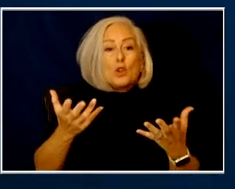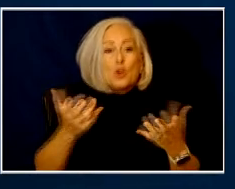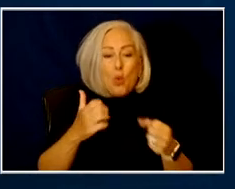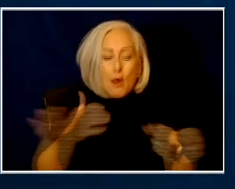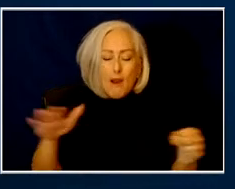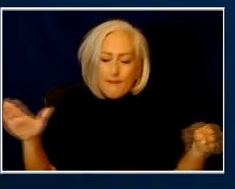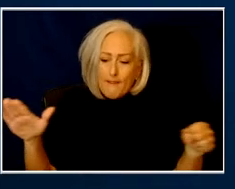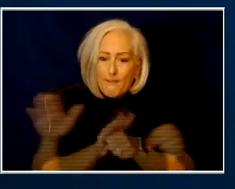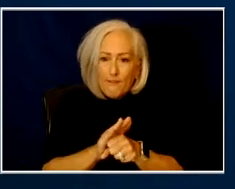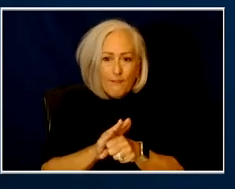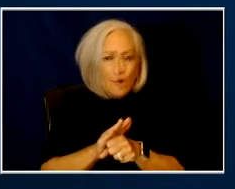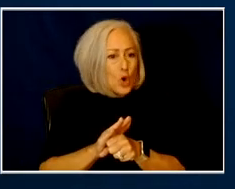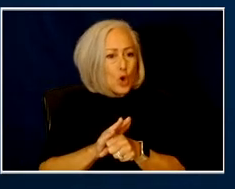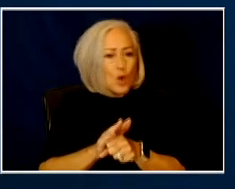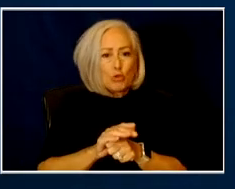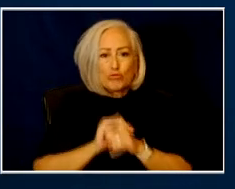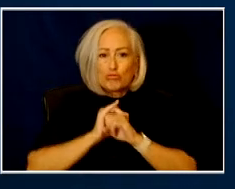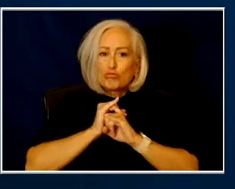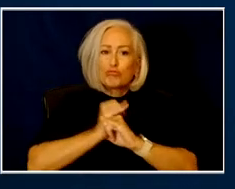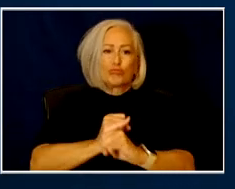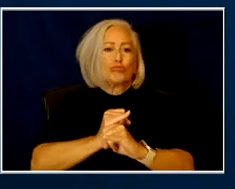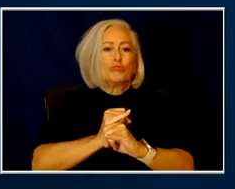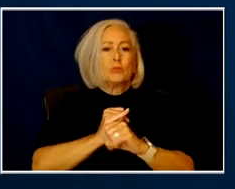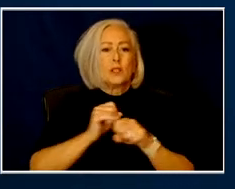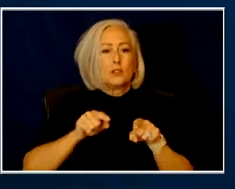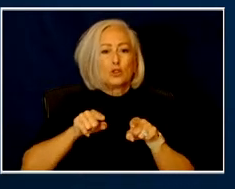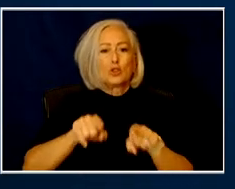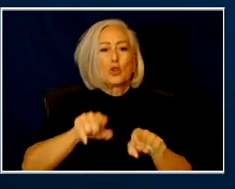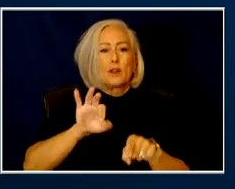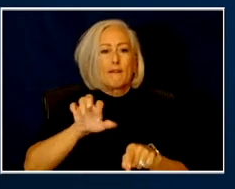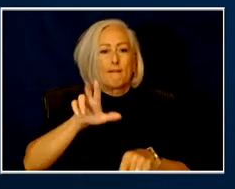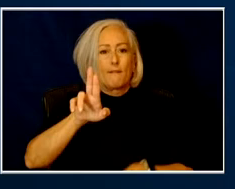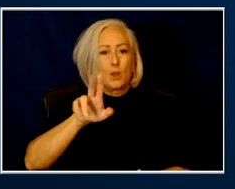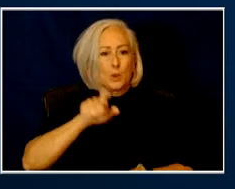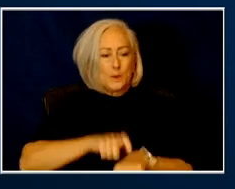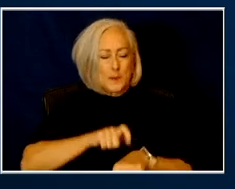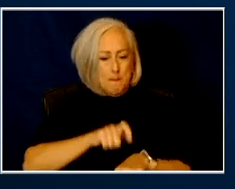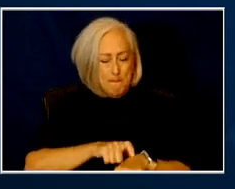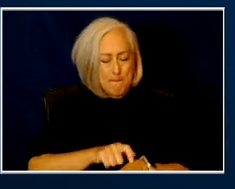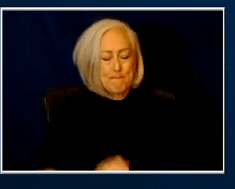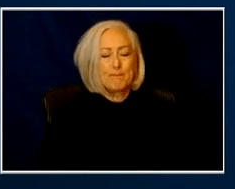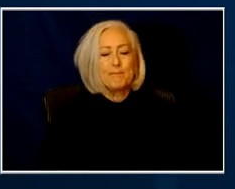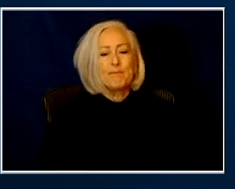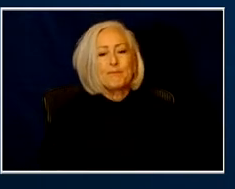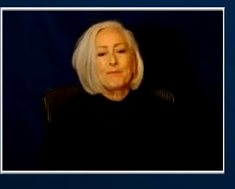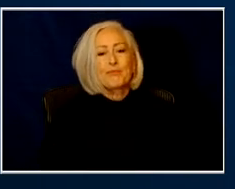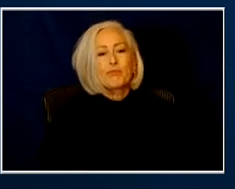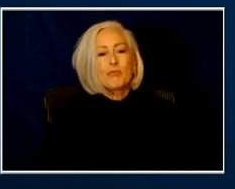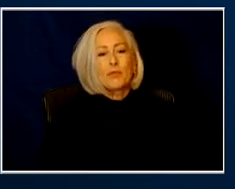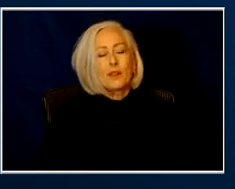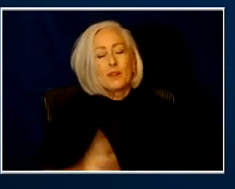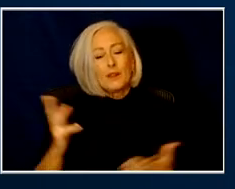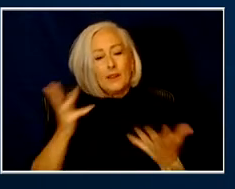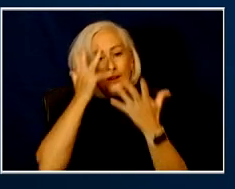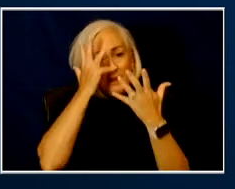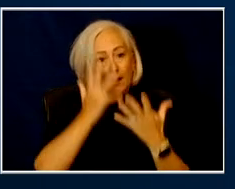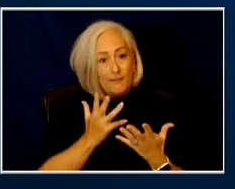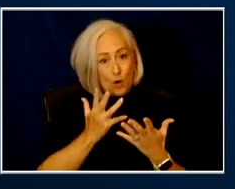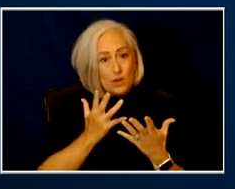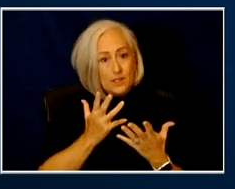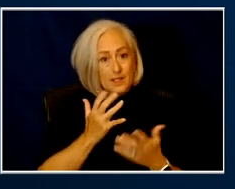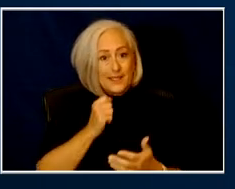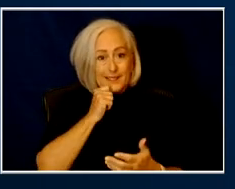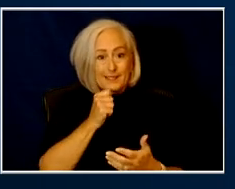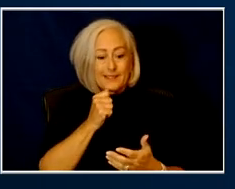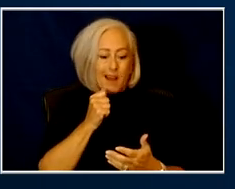immunity throughout the bulk of the influenza period and so I think you know it is unfortunate it's not just a blanket statement but it